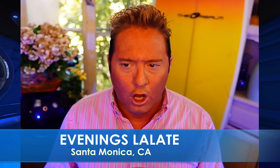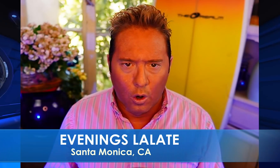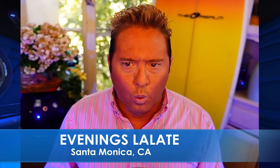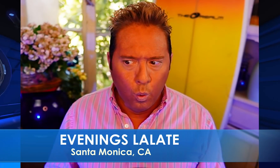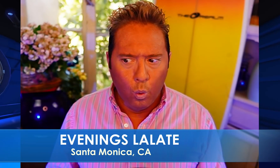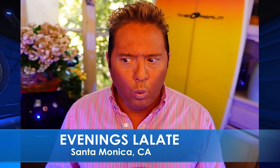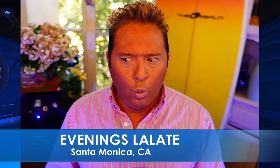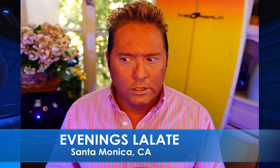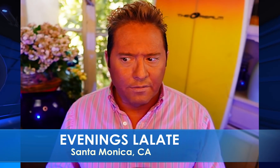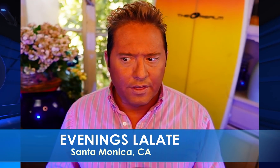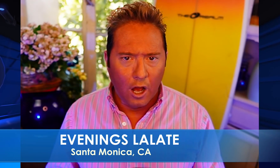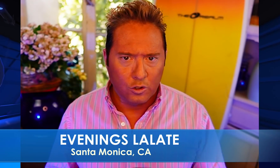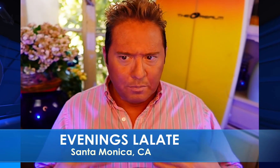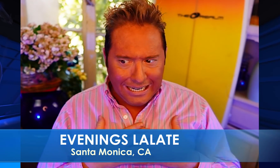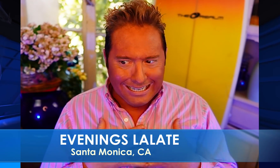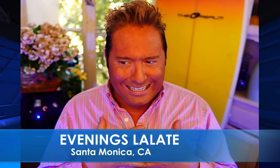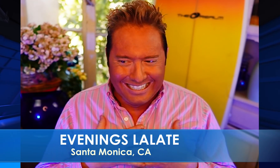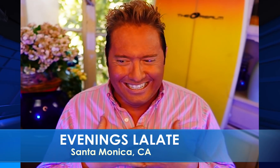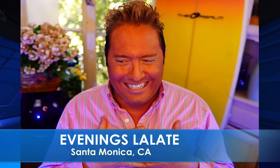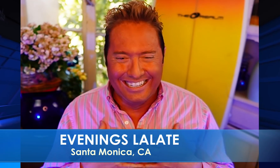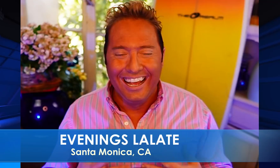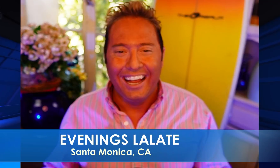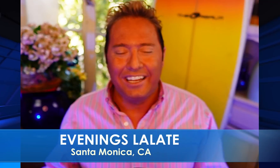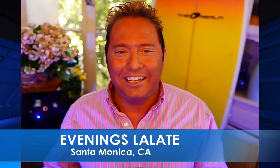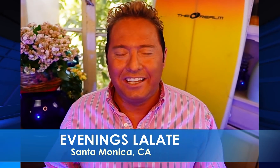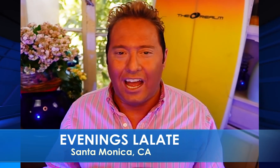question? What's everything else, me?